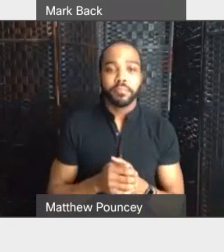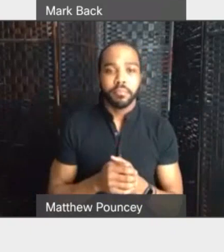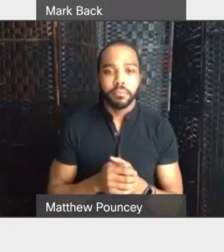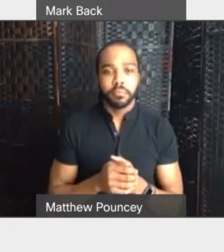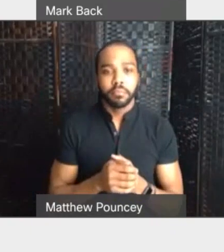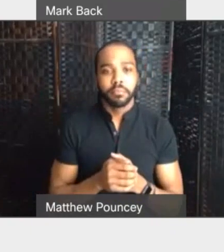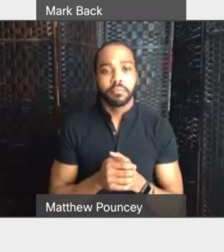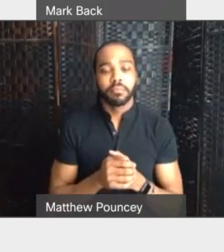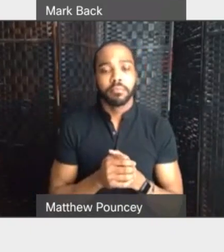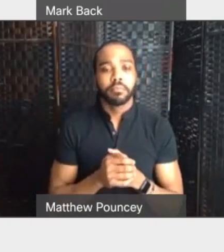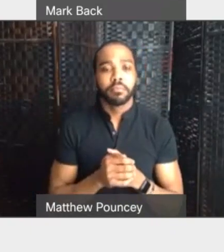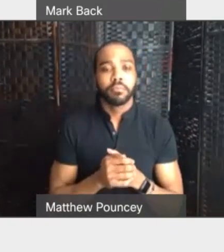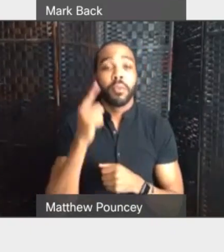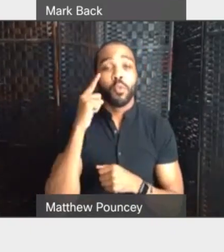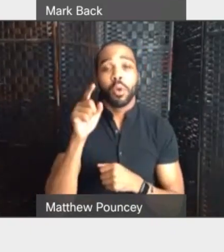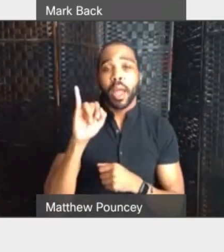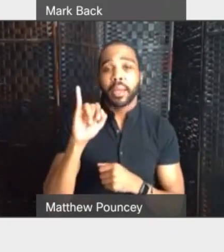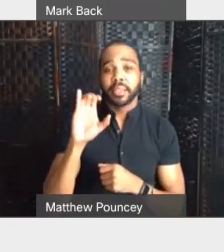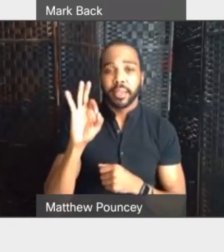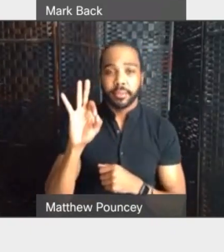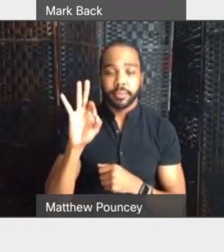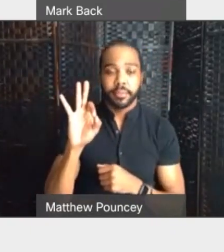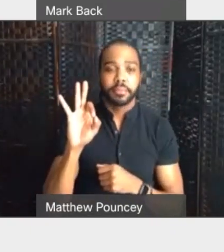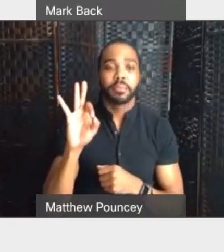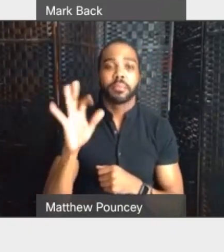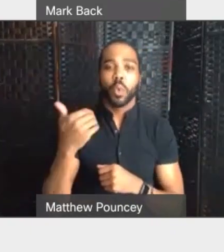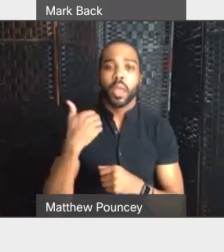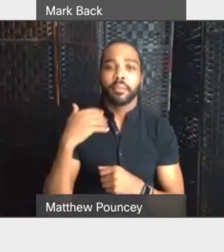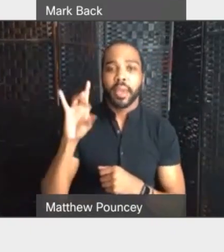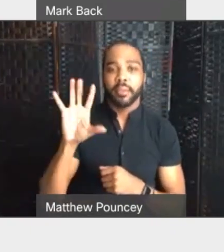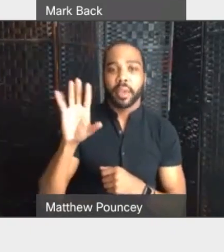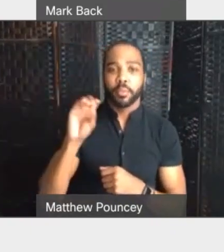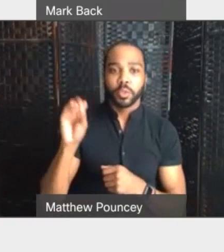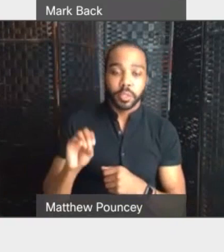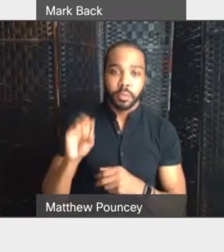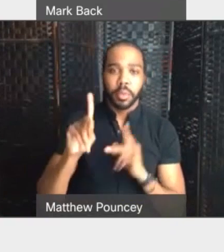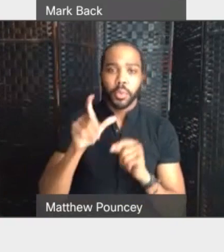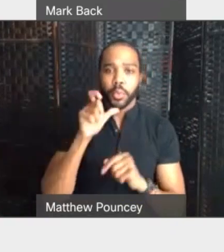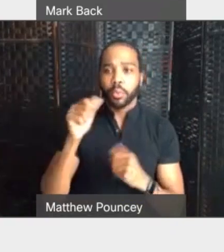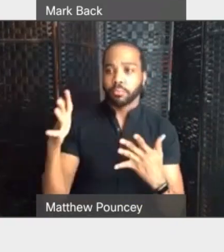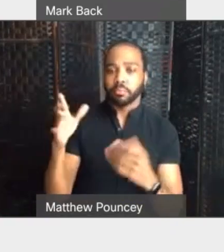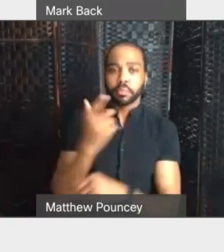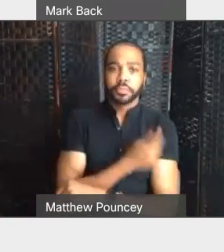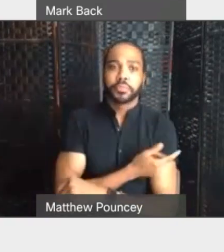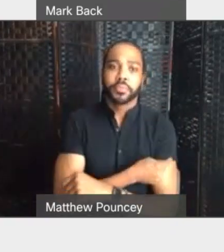in intermediate care facilities, we're at 85% of people vaccinated.